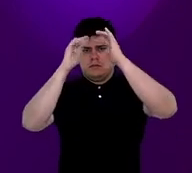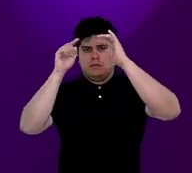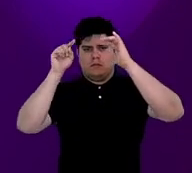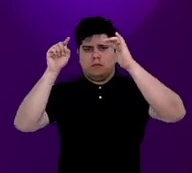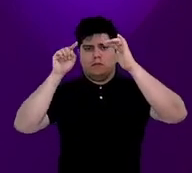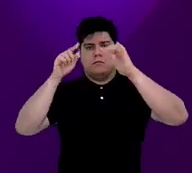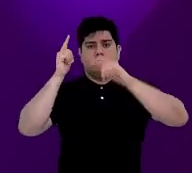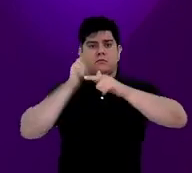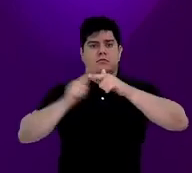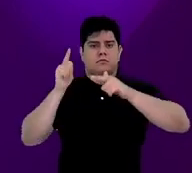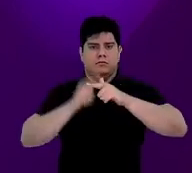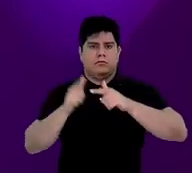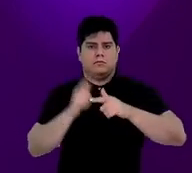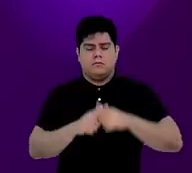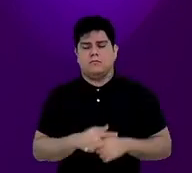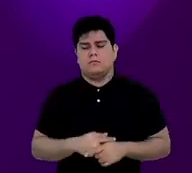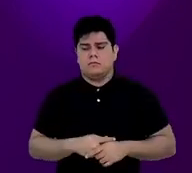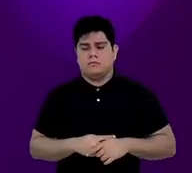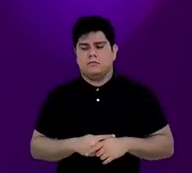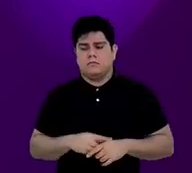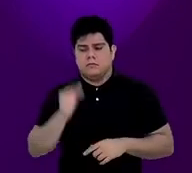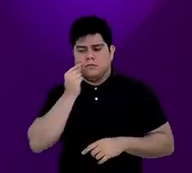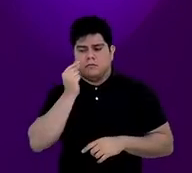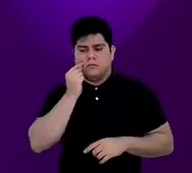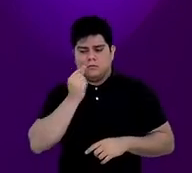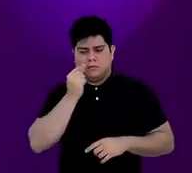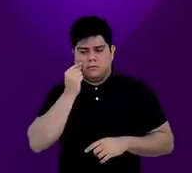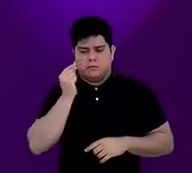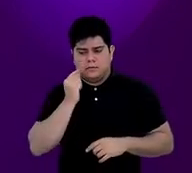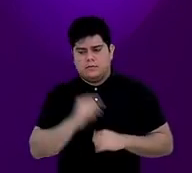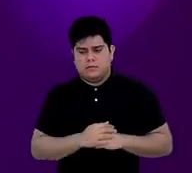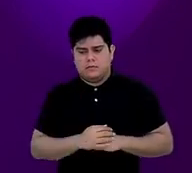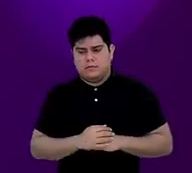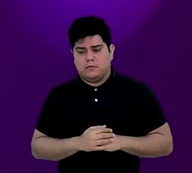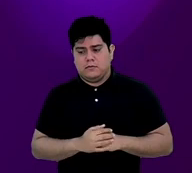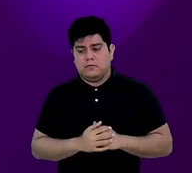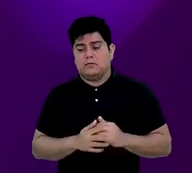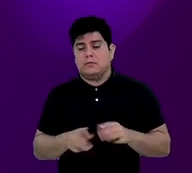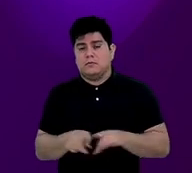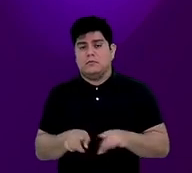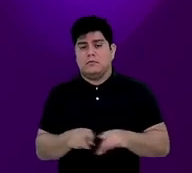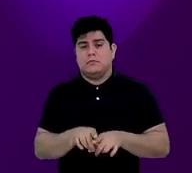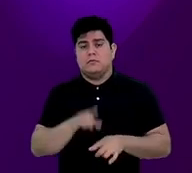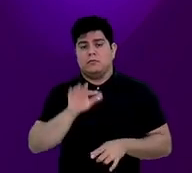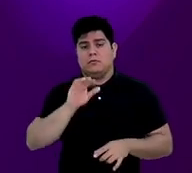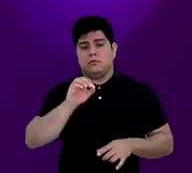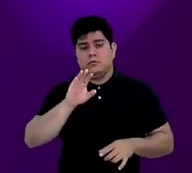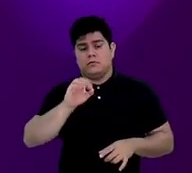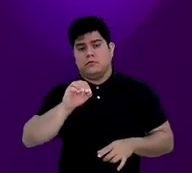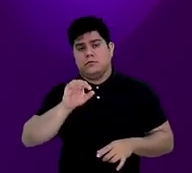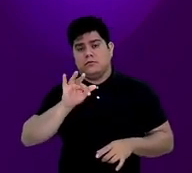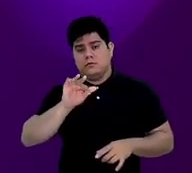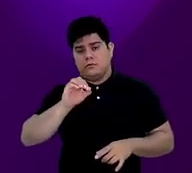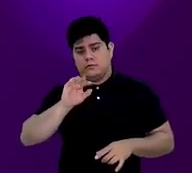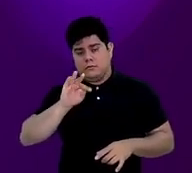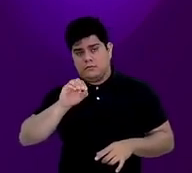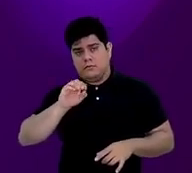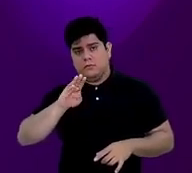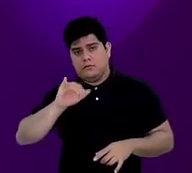in detail. You can look them up. They're listed here. We showed that you could increase